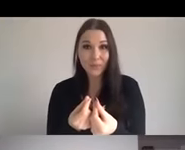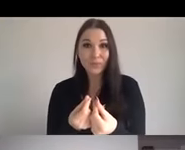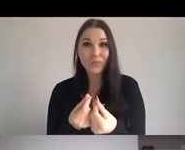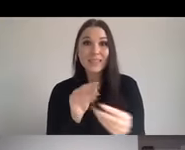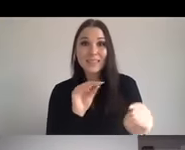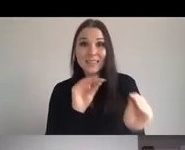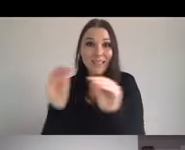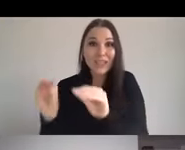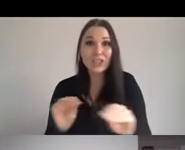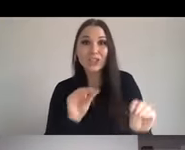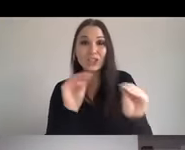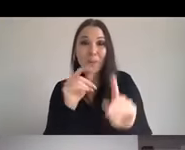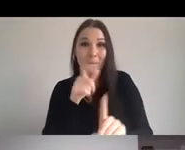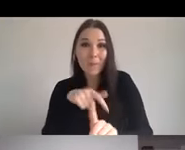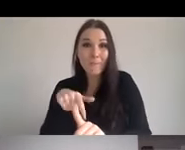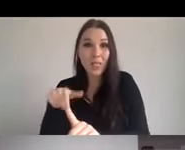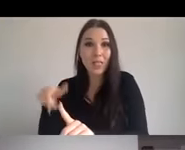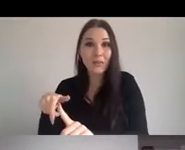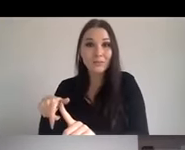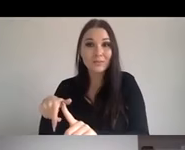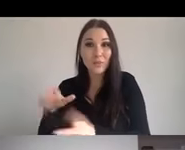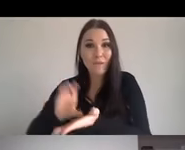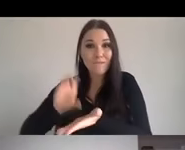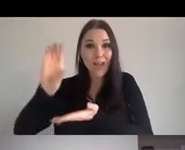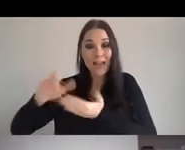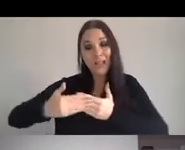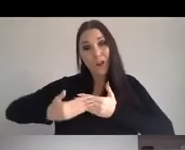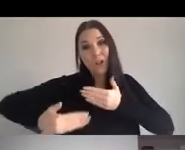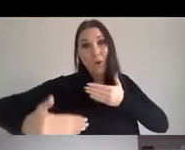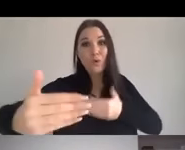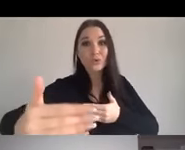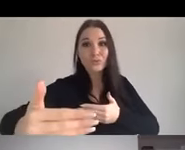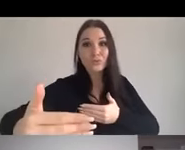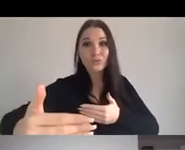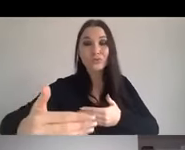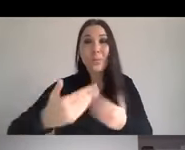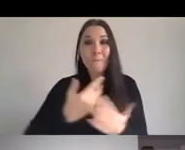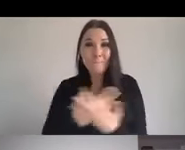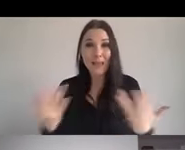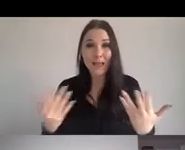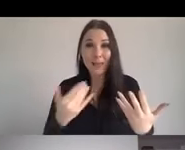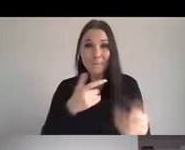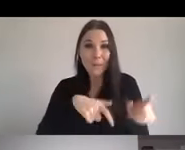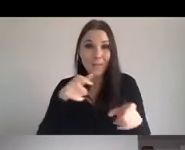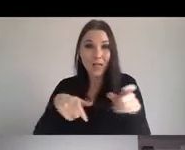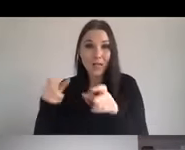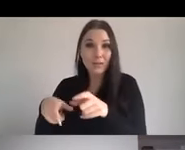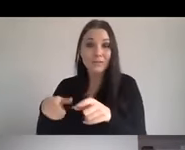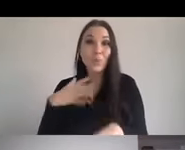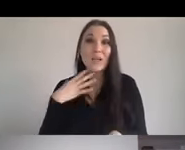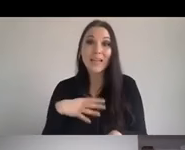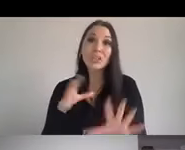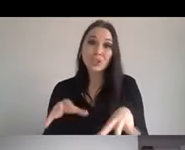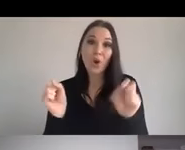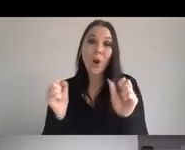teach people to invest in the long run into many people. So we have to make a start in